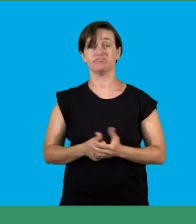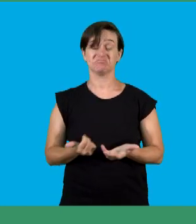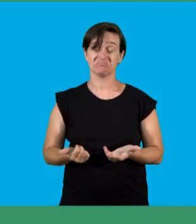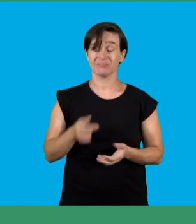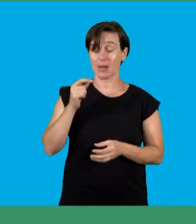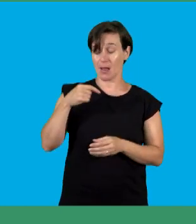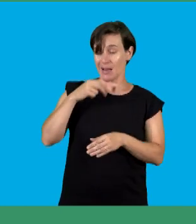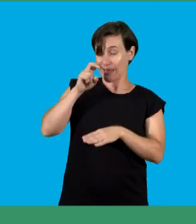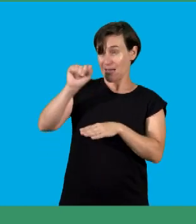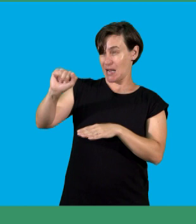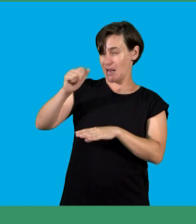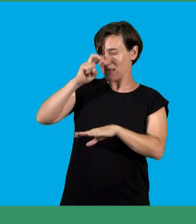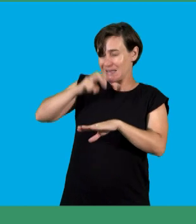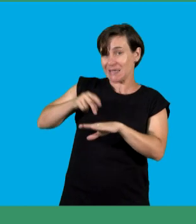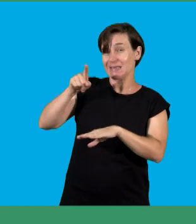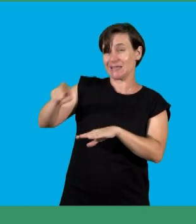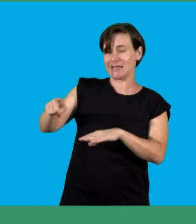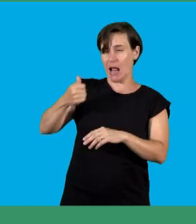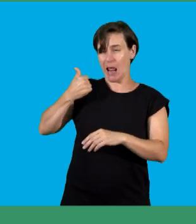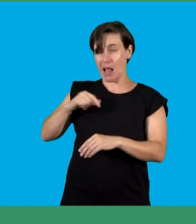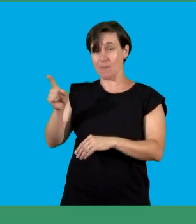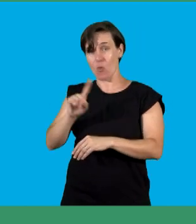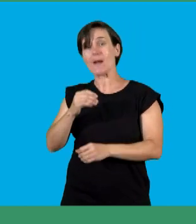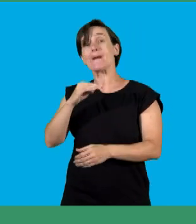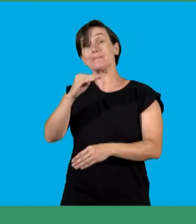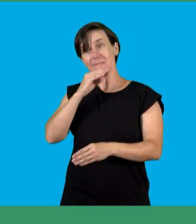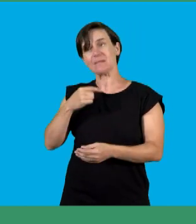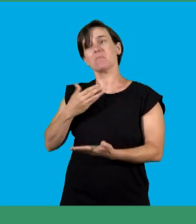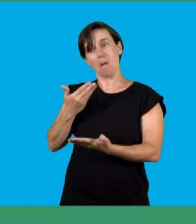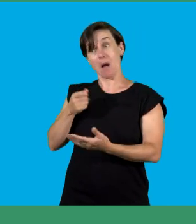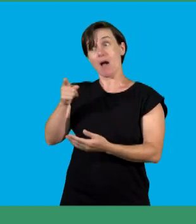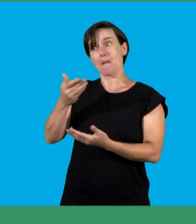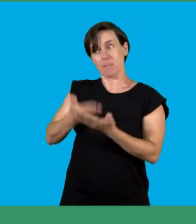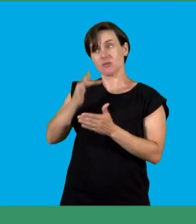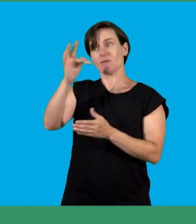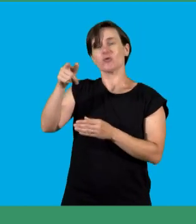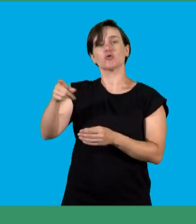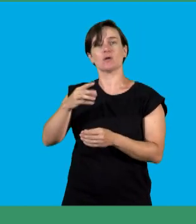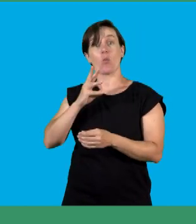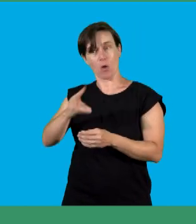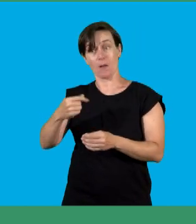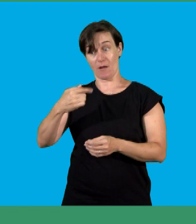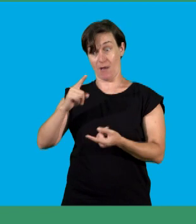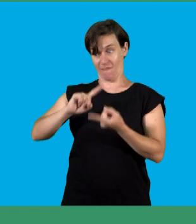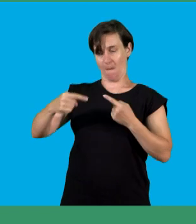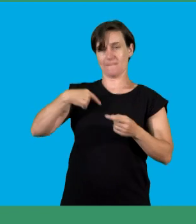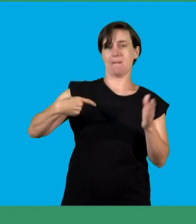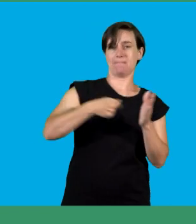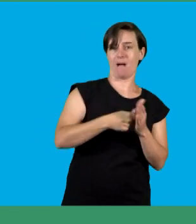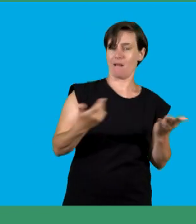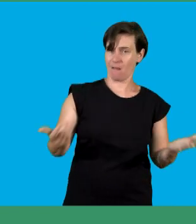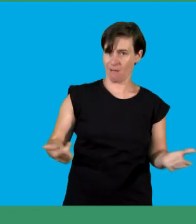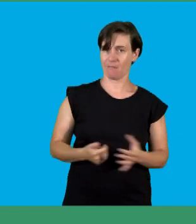here, needs and desires form a guarantee for a possible market. Remember, these are the